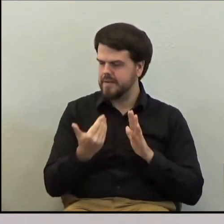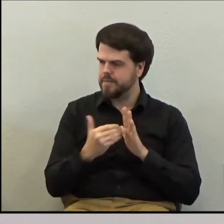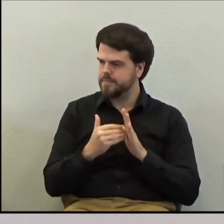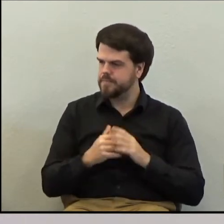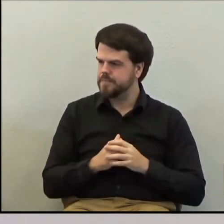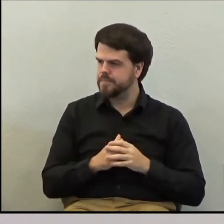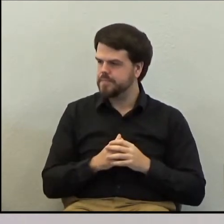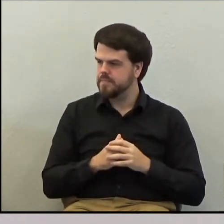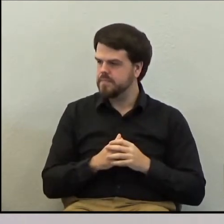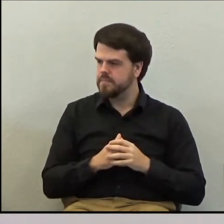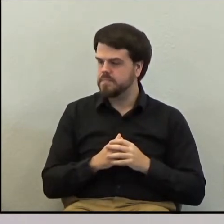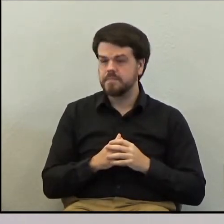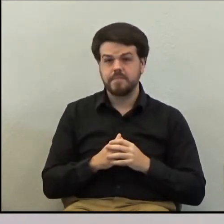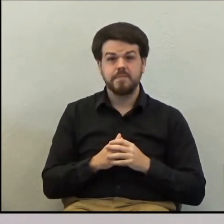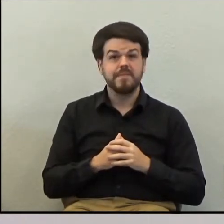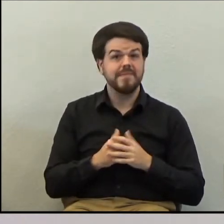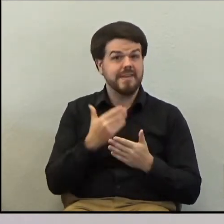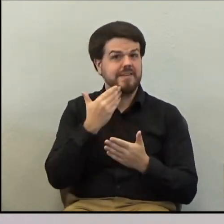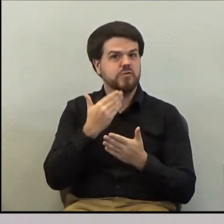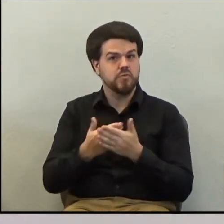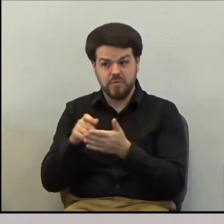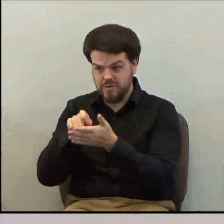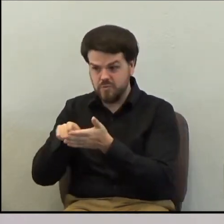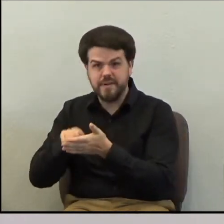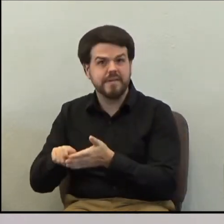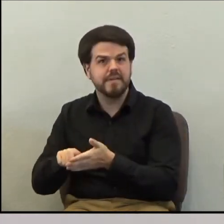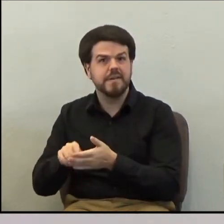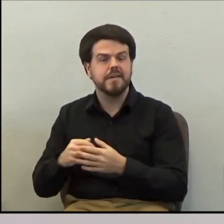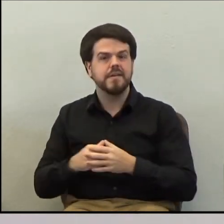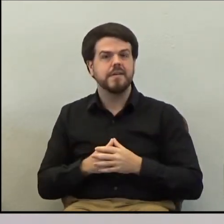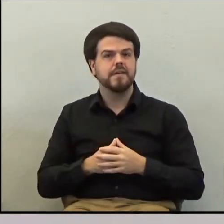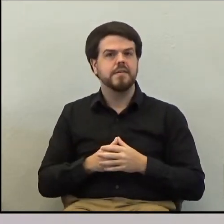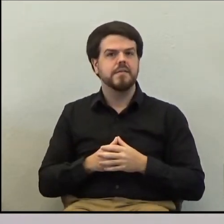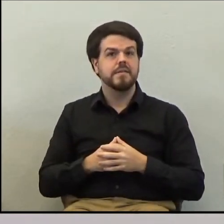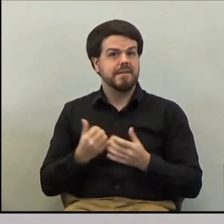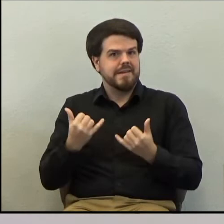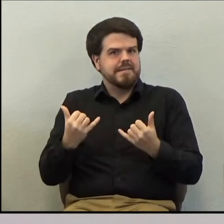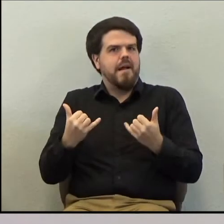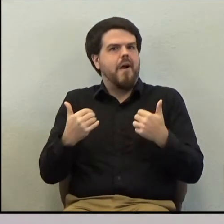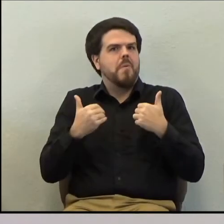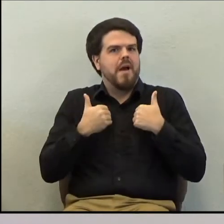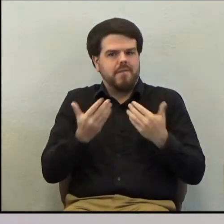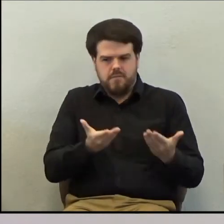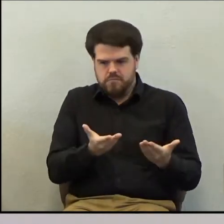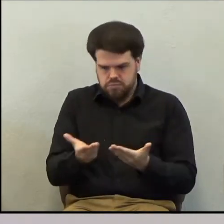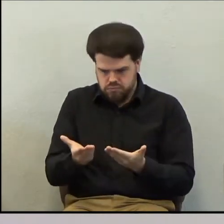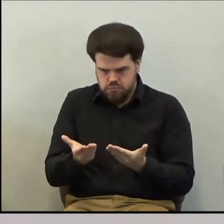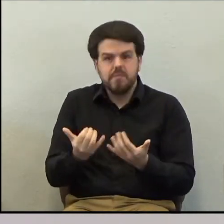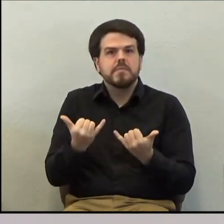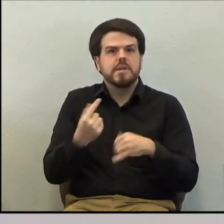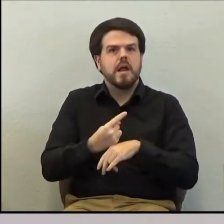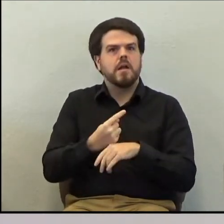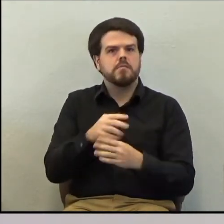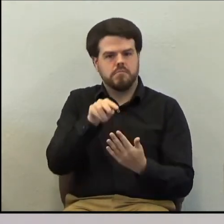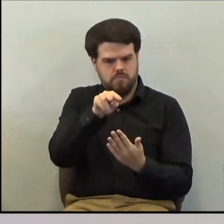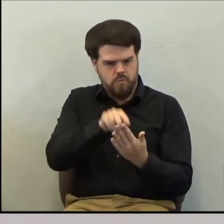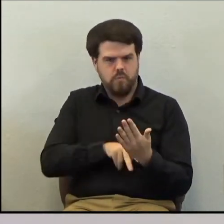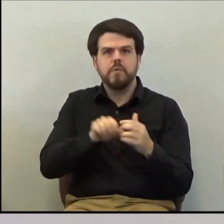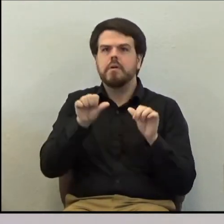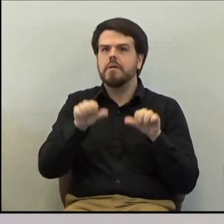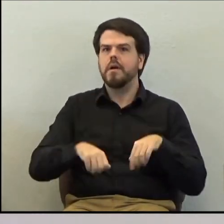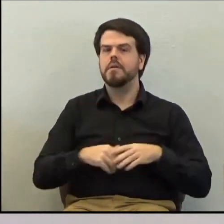It's a good thing that it's written down, because now we have it in our hands.